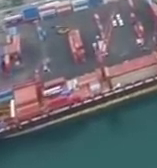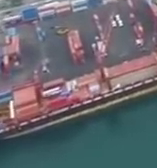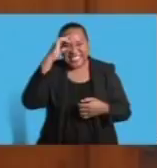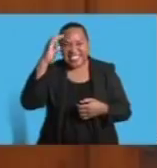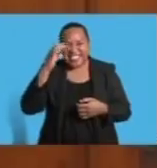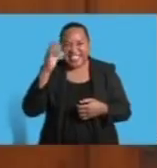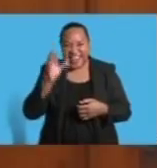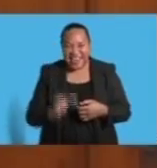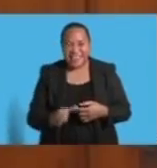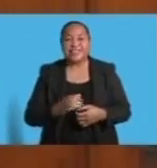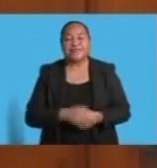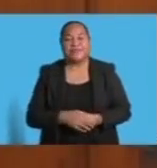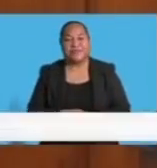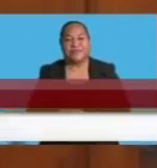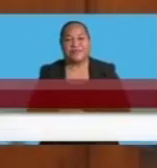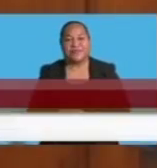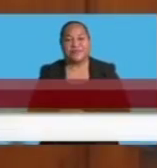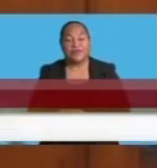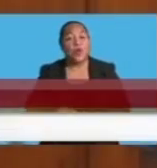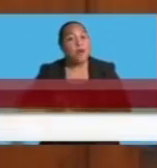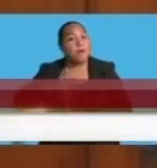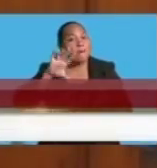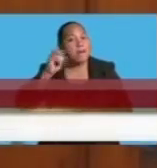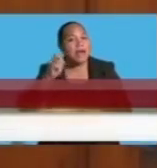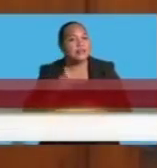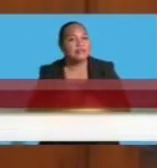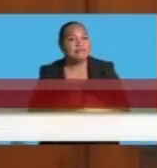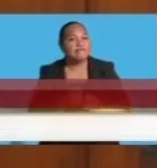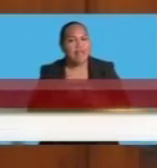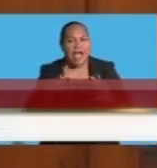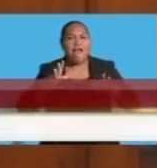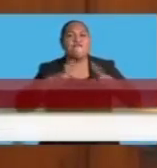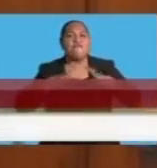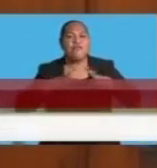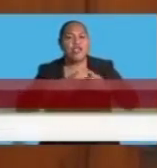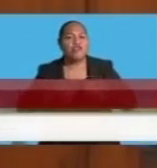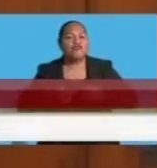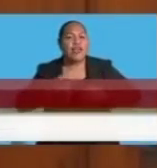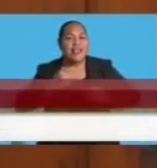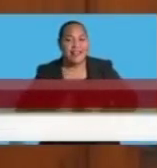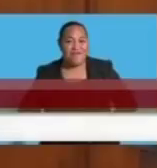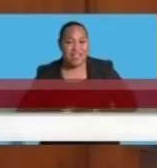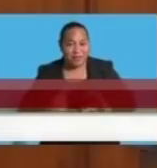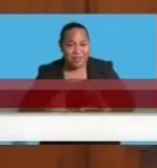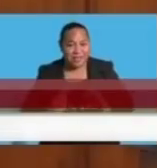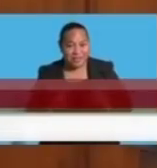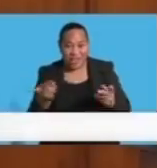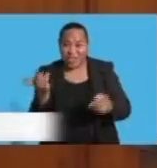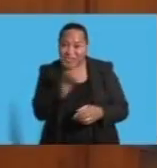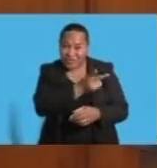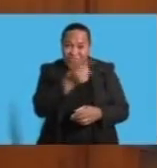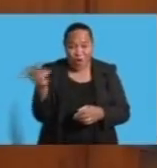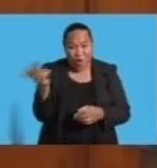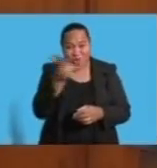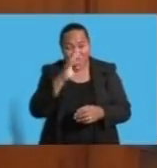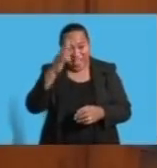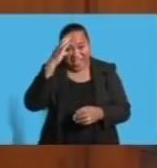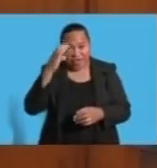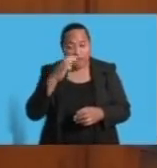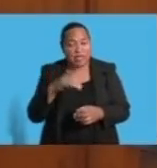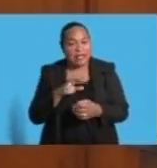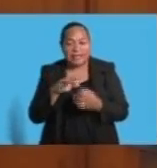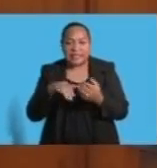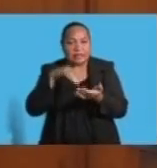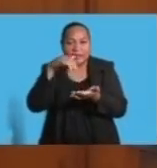other. Ultimately, we must expand our free trade and investment between our two countries, which is central to